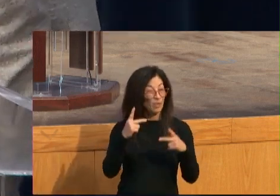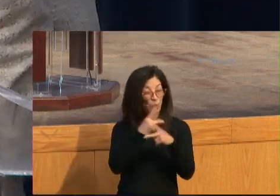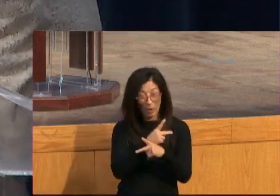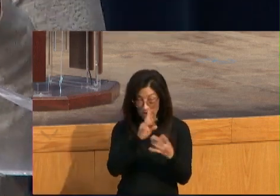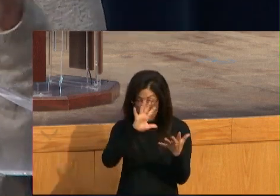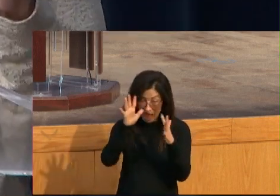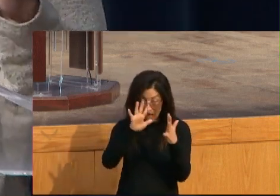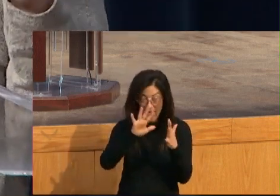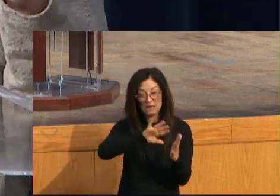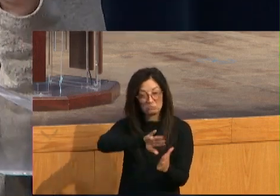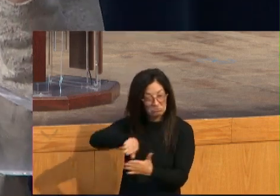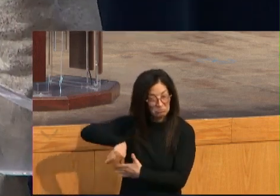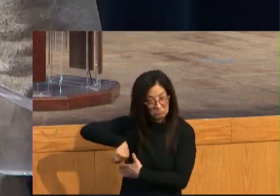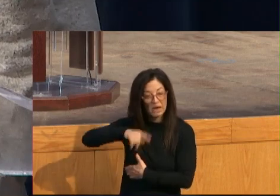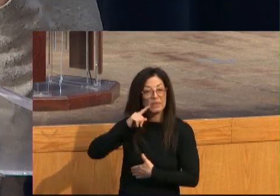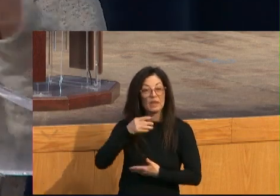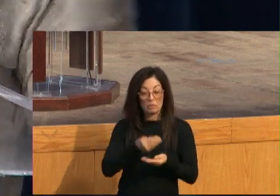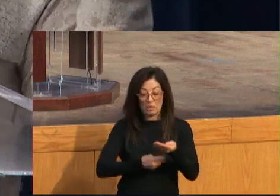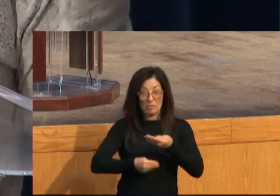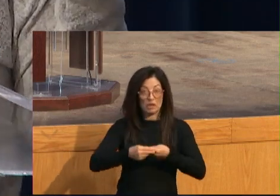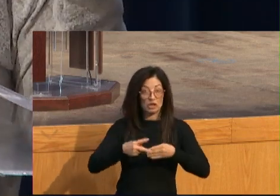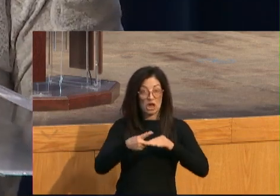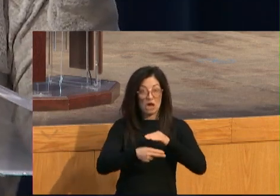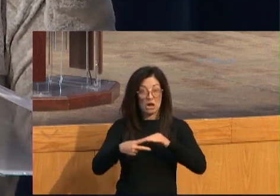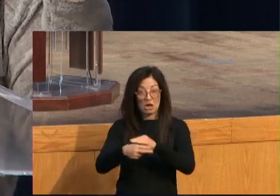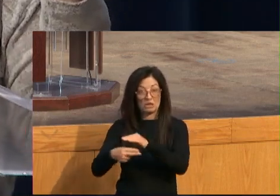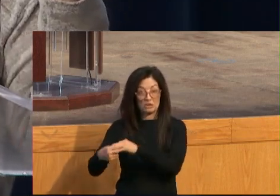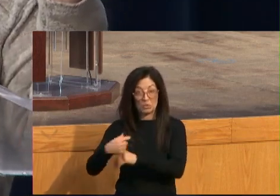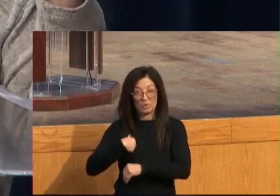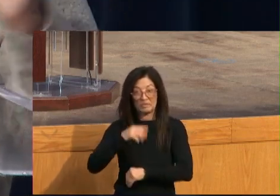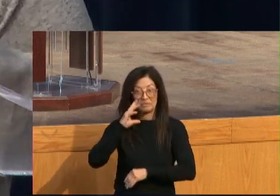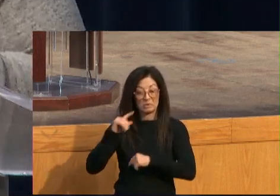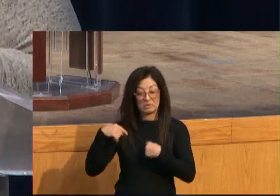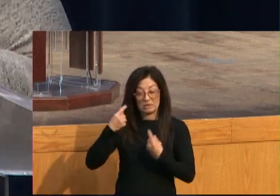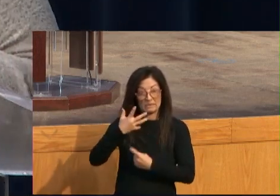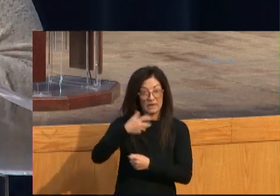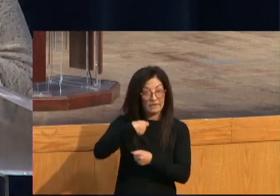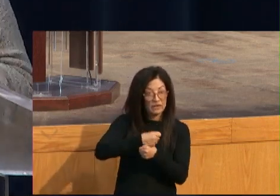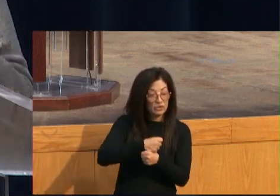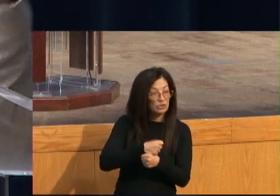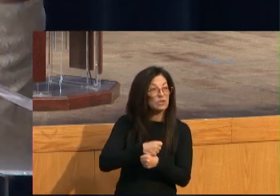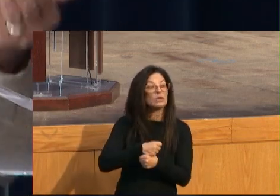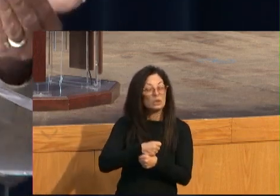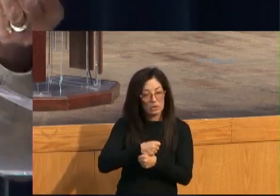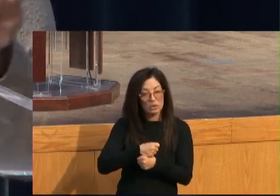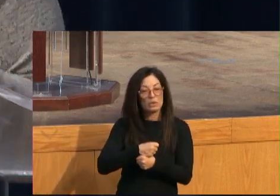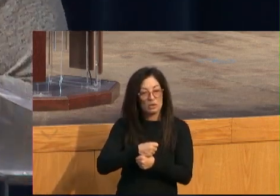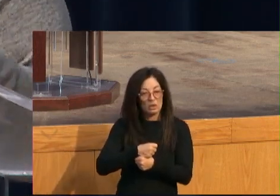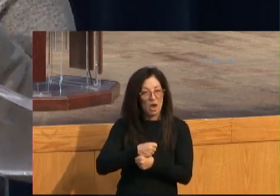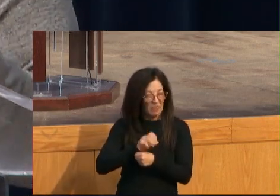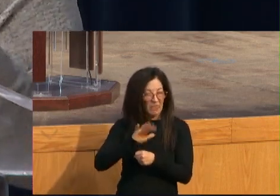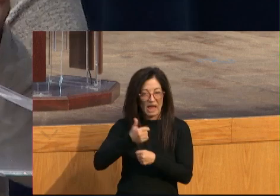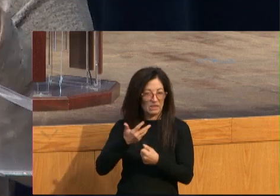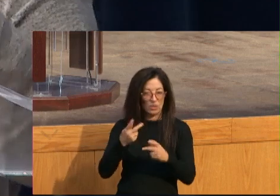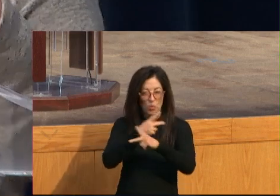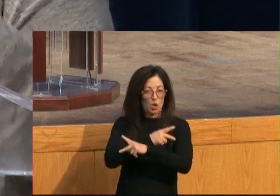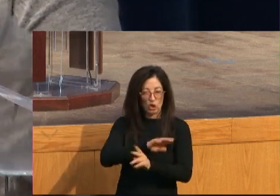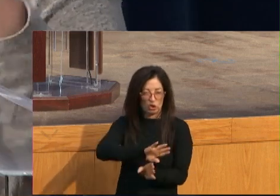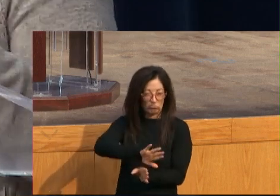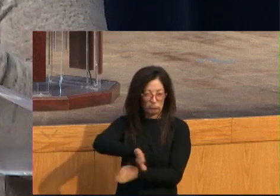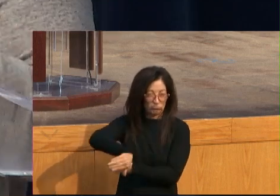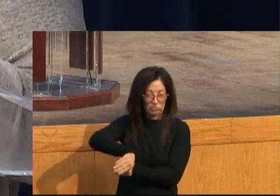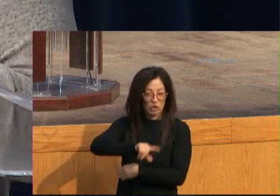I think the budget cuts that we've sustained over the last 5 years are going to be the worst of it. So as long as we